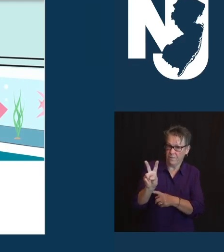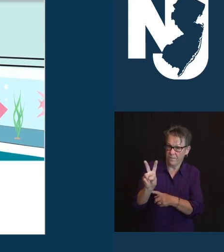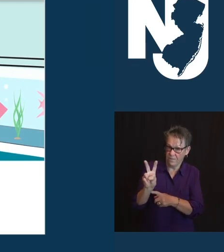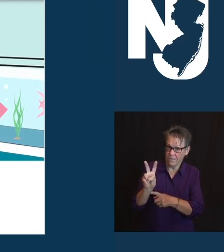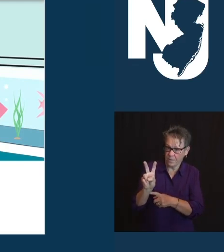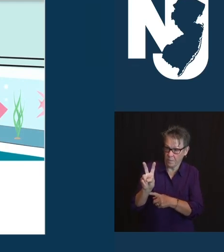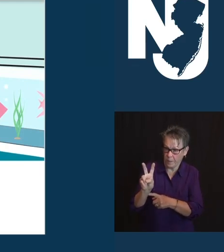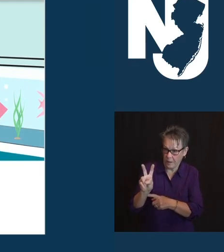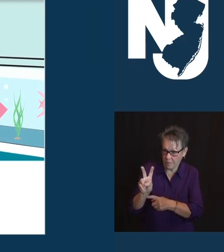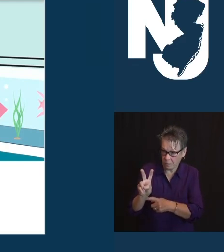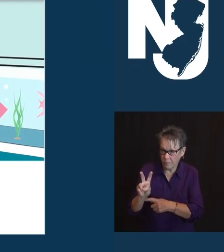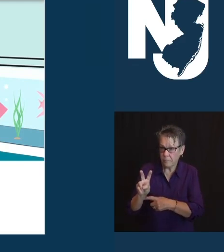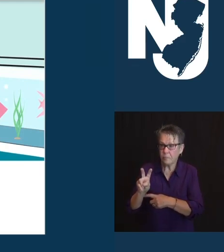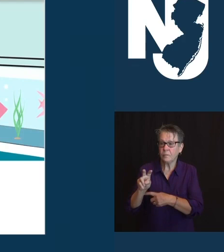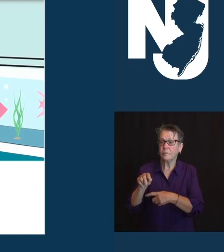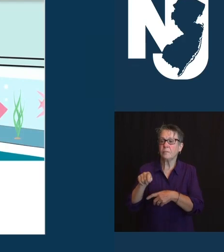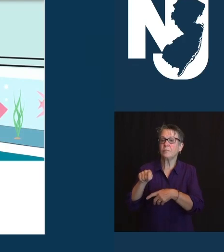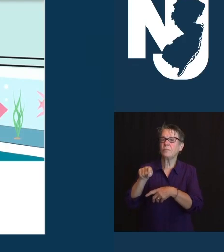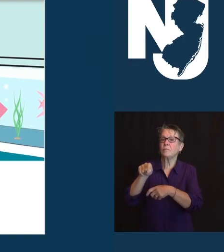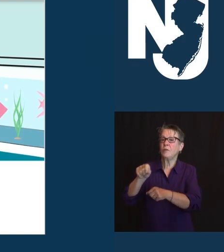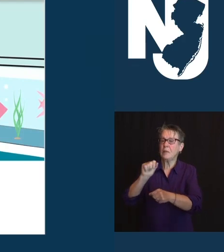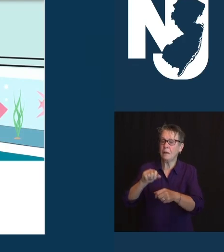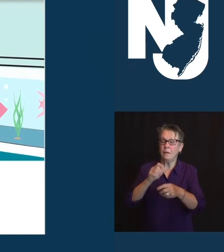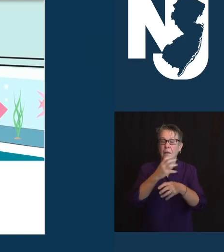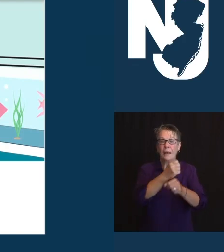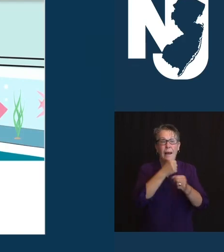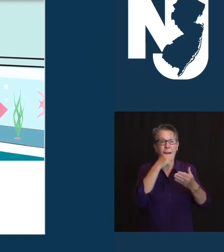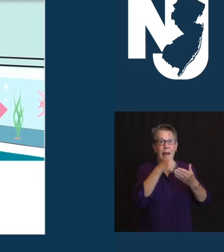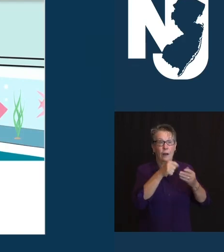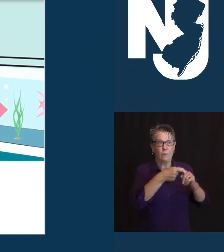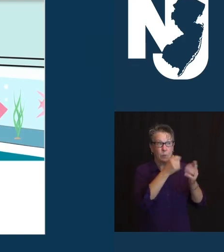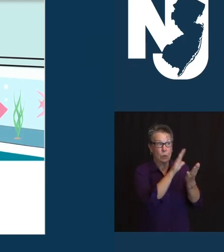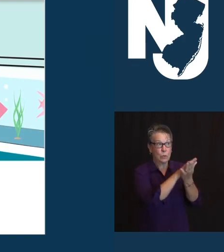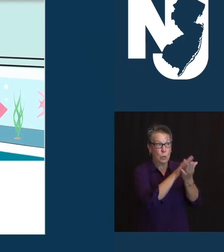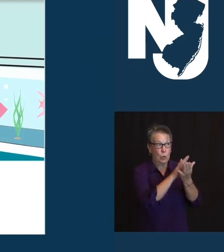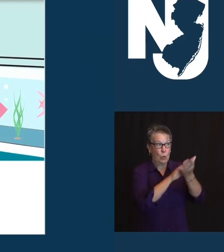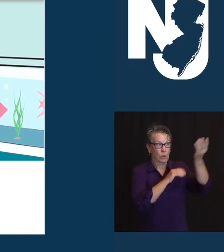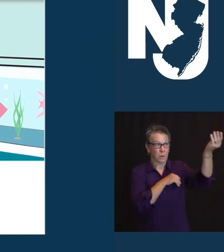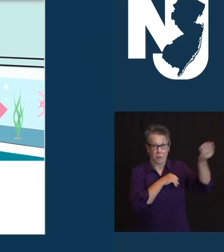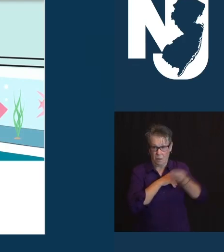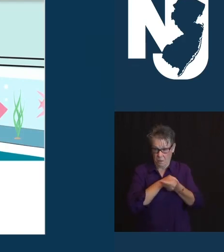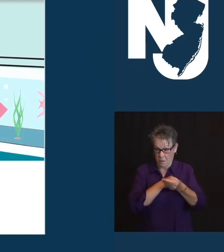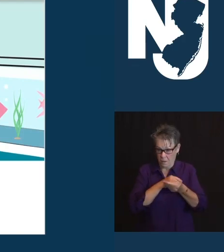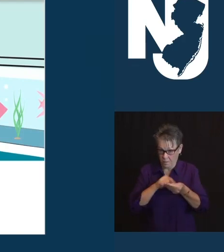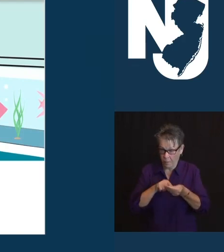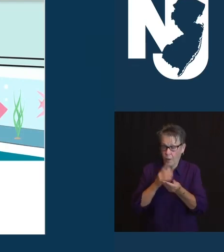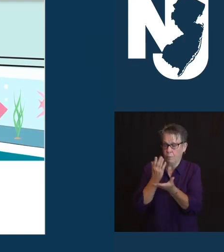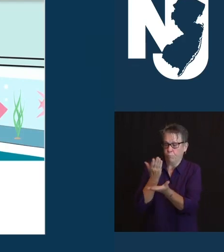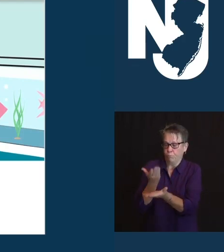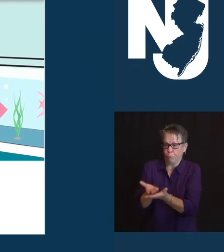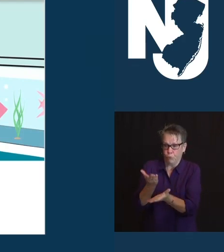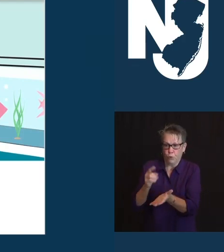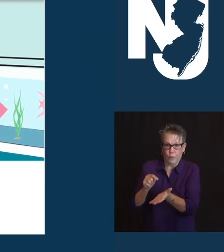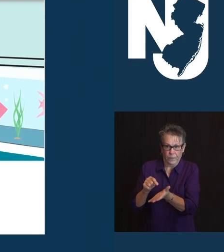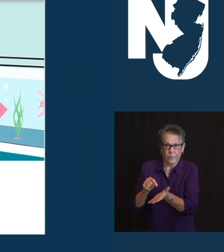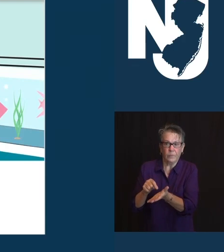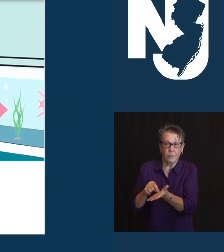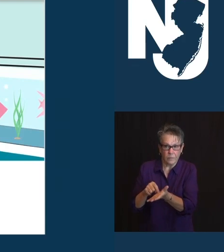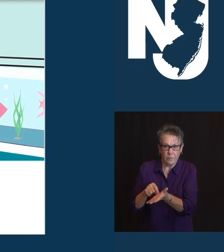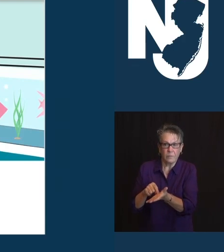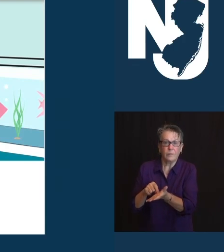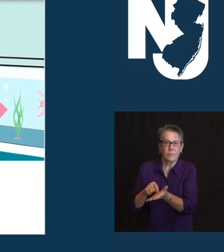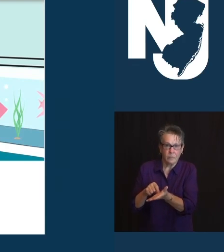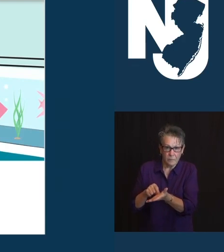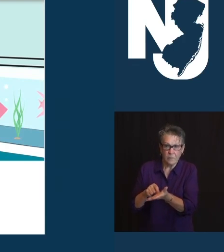school. Tuition assistance will be available to eligible residents through December 30th. A total